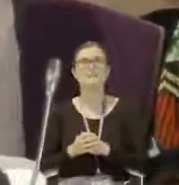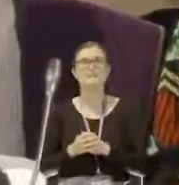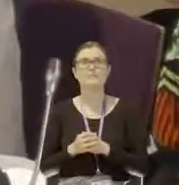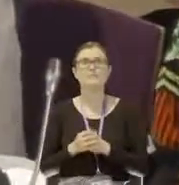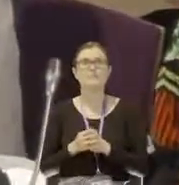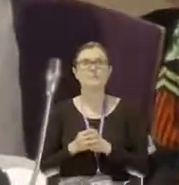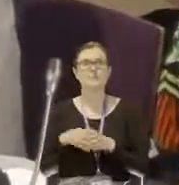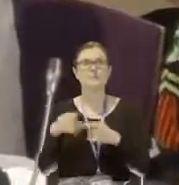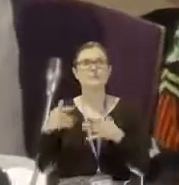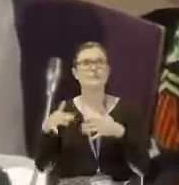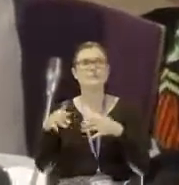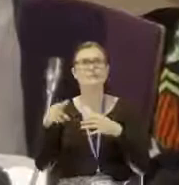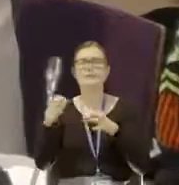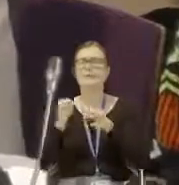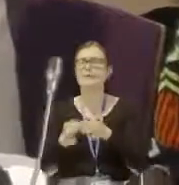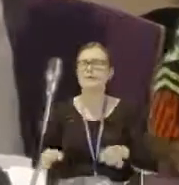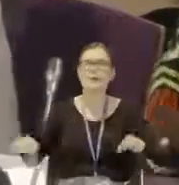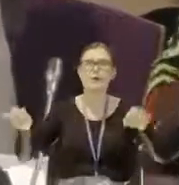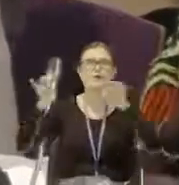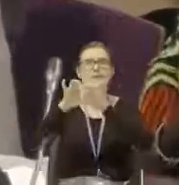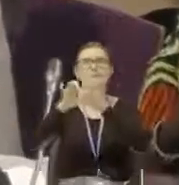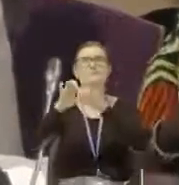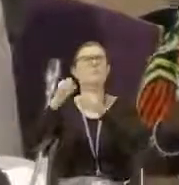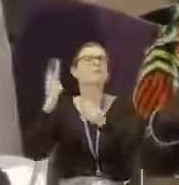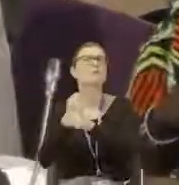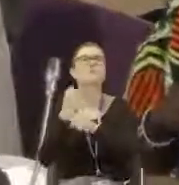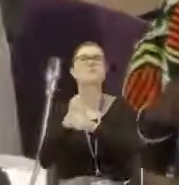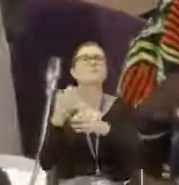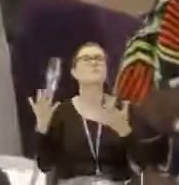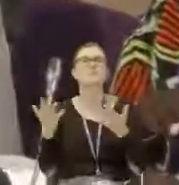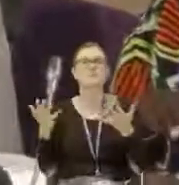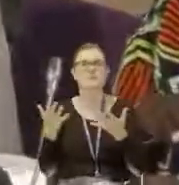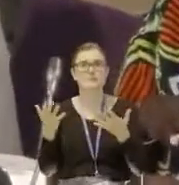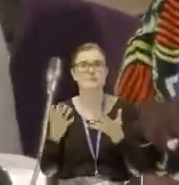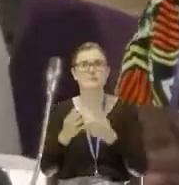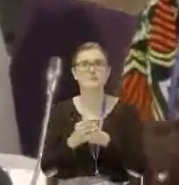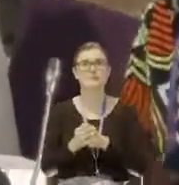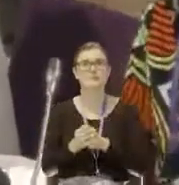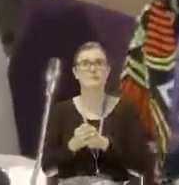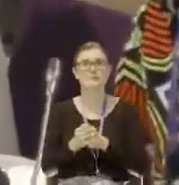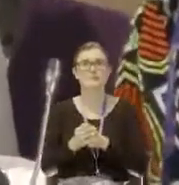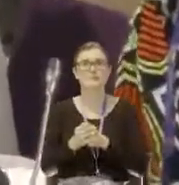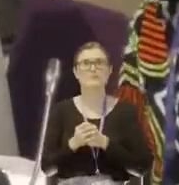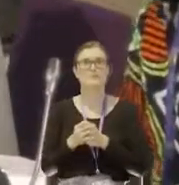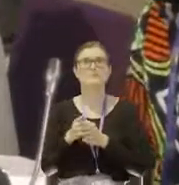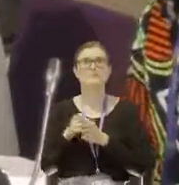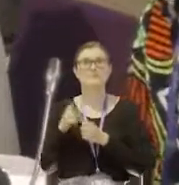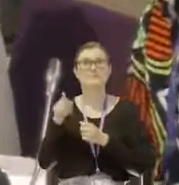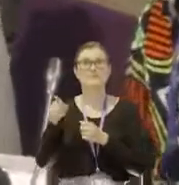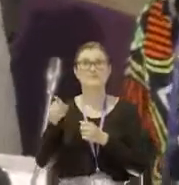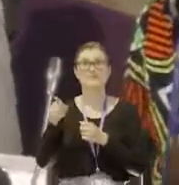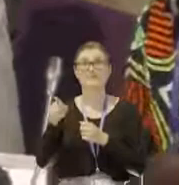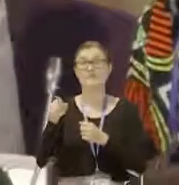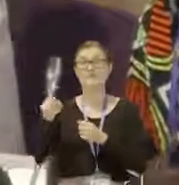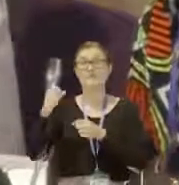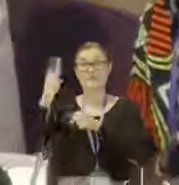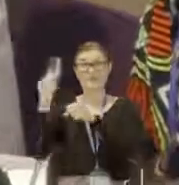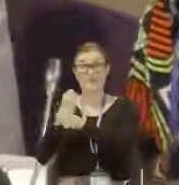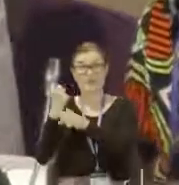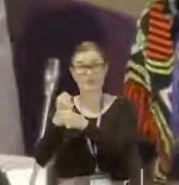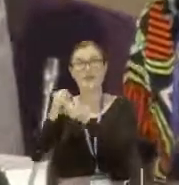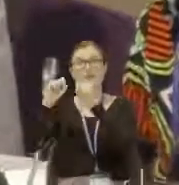that they're very capable of not only providing well for the citizens that live there, but also